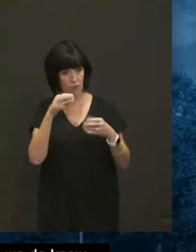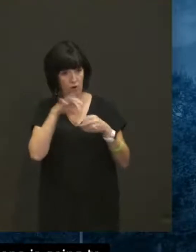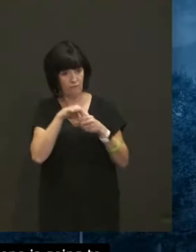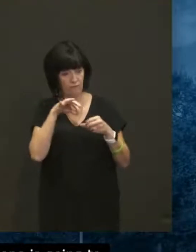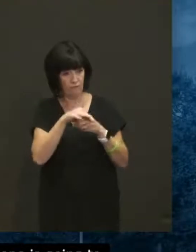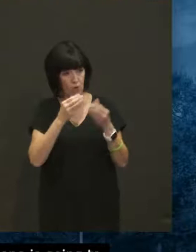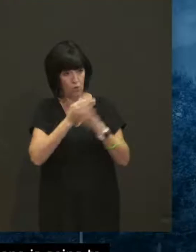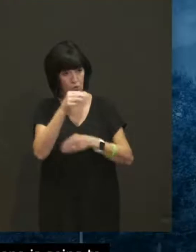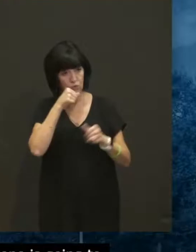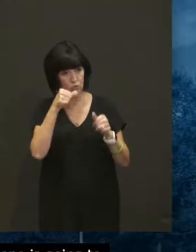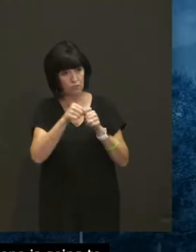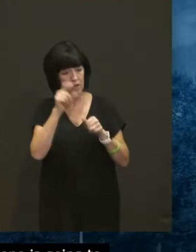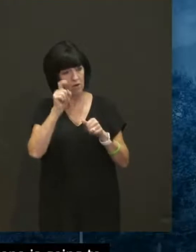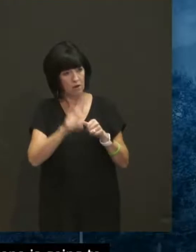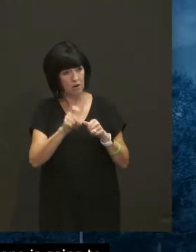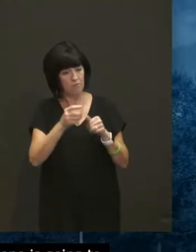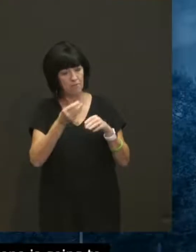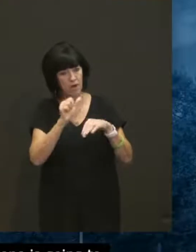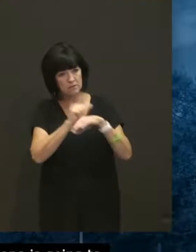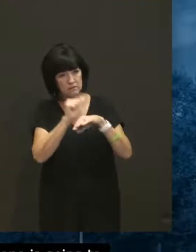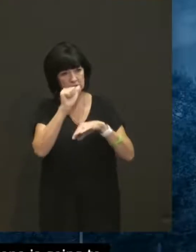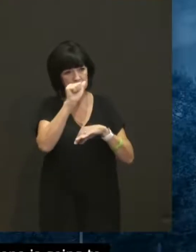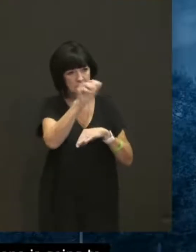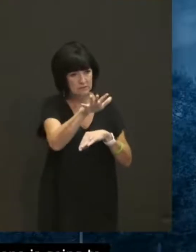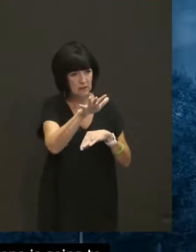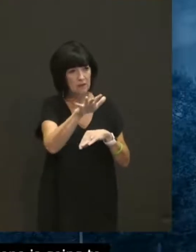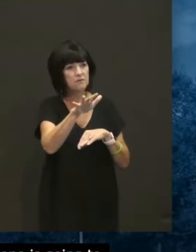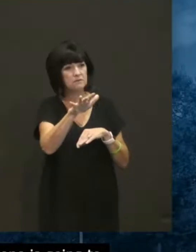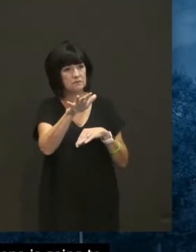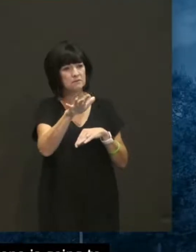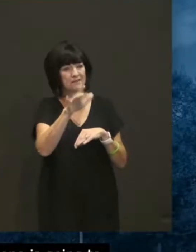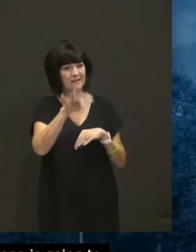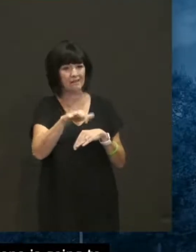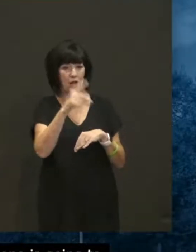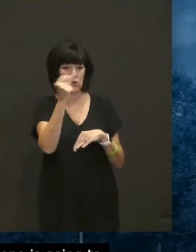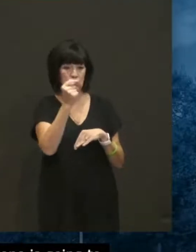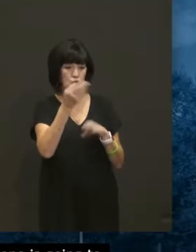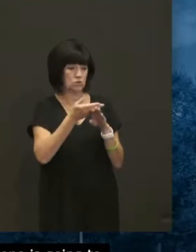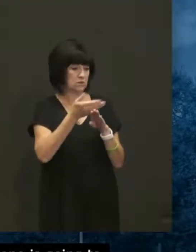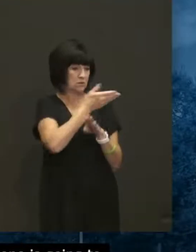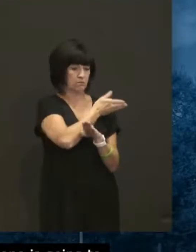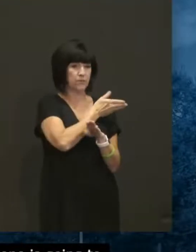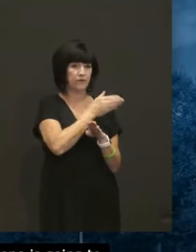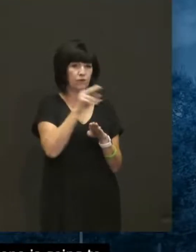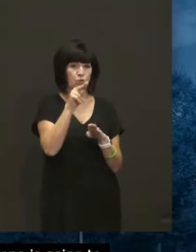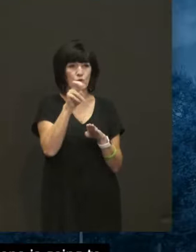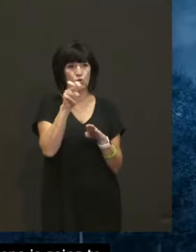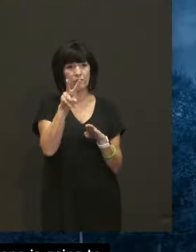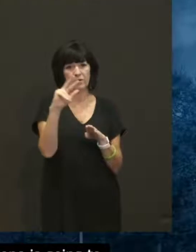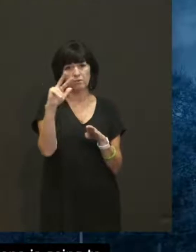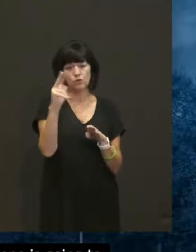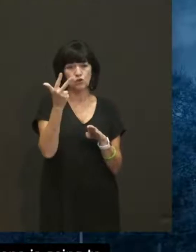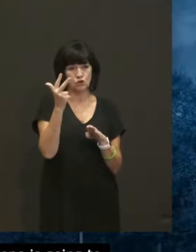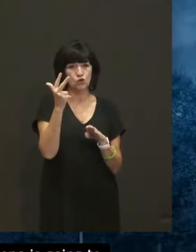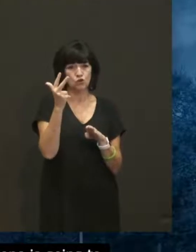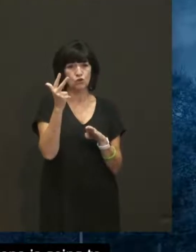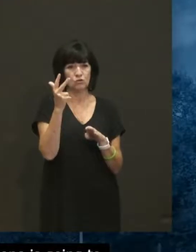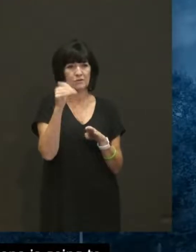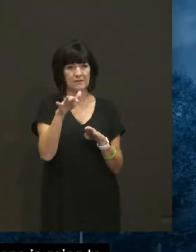in the Friday before the Tuesday on Election Day, November the 3rd, so that